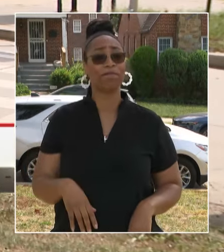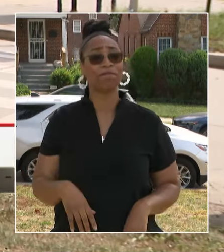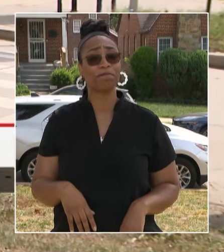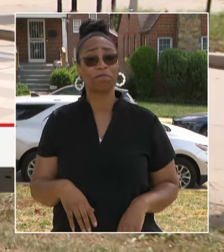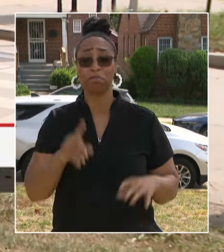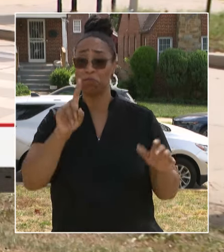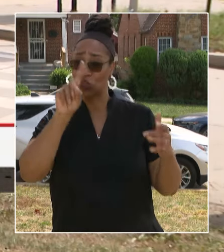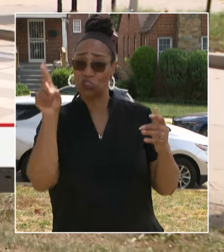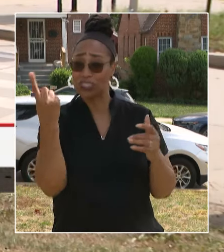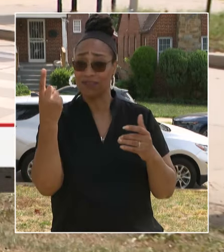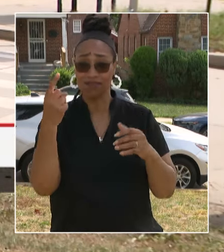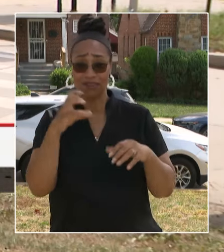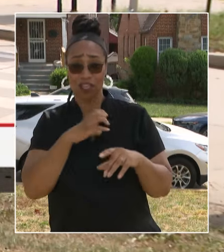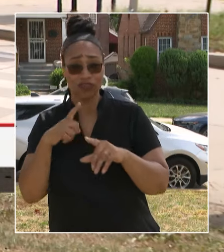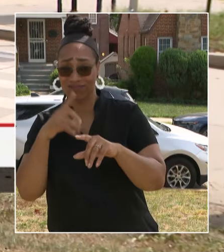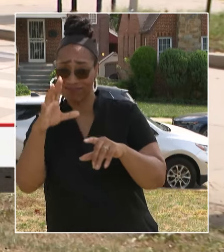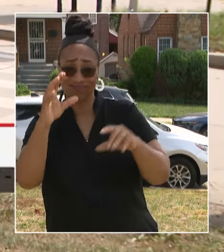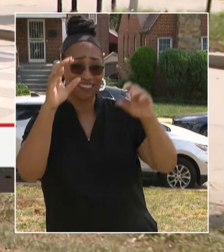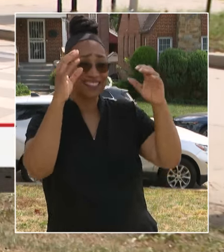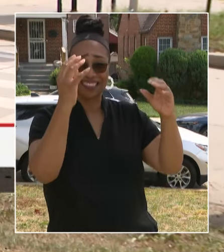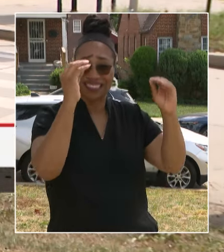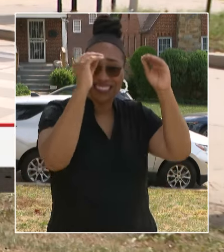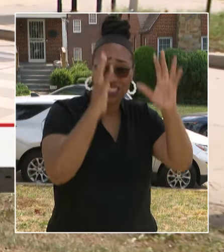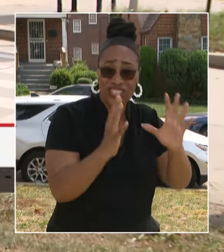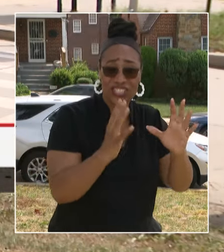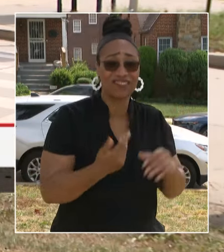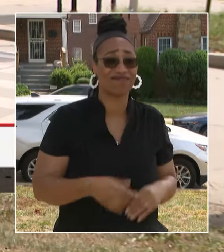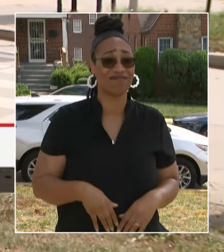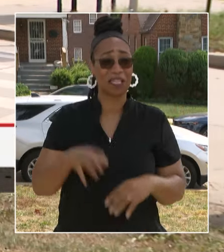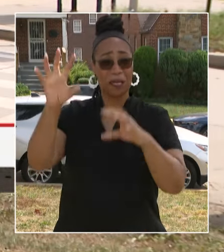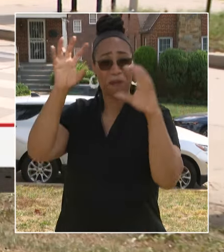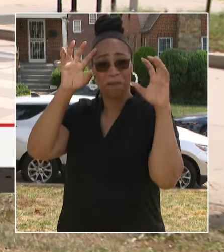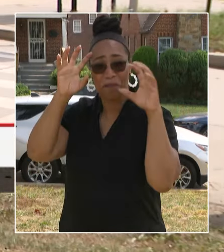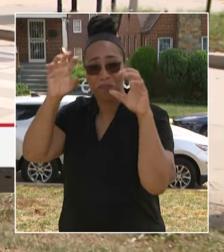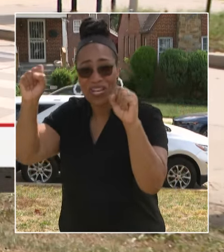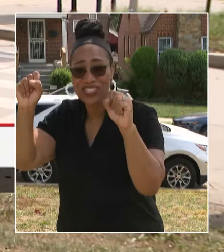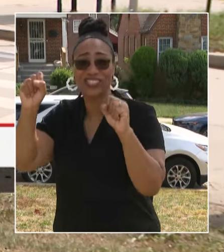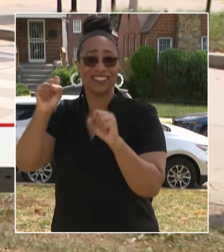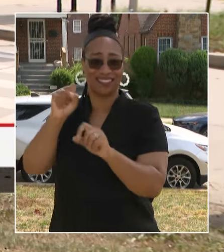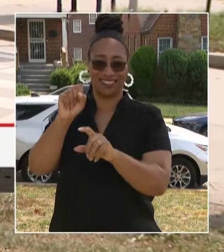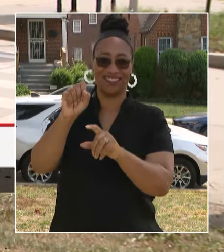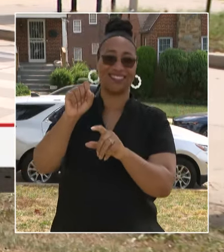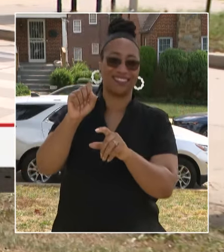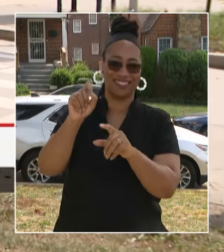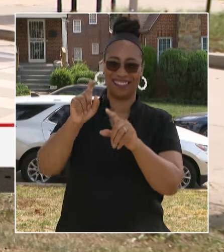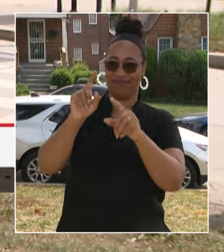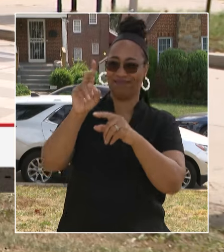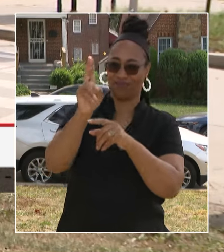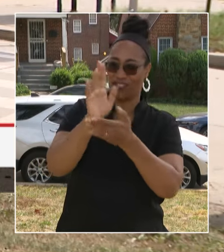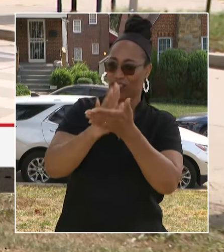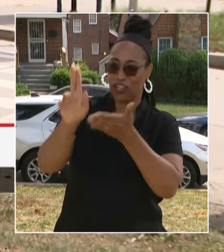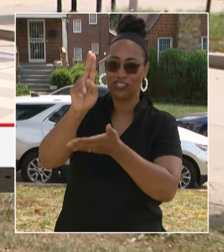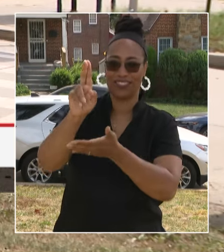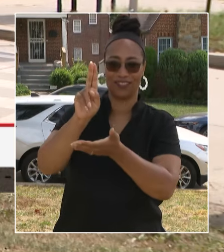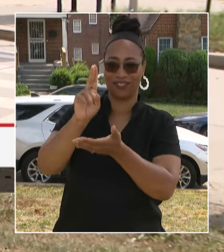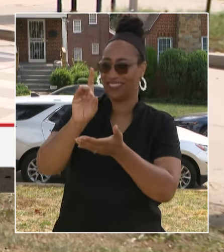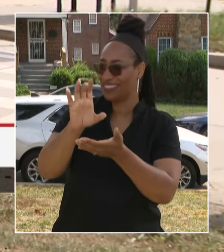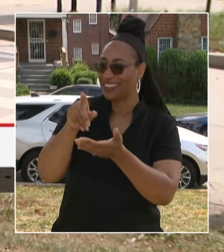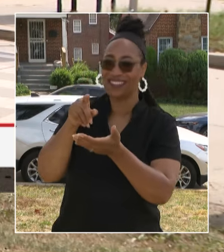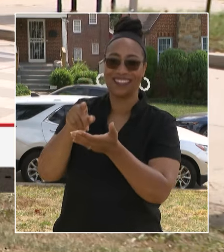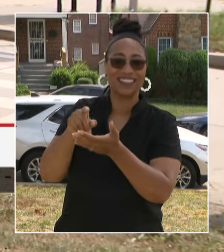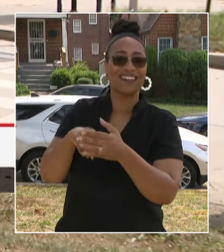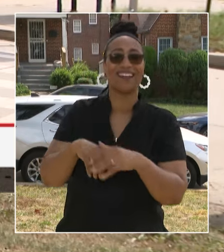the University of the District of Columbia. Please acknowledge Mr. Eddington for being here. Your leadership at UDC is going to take